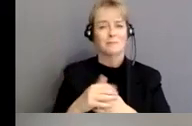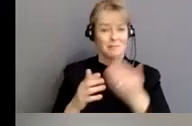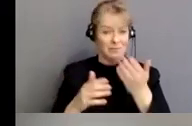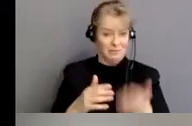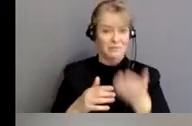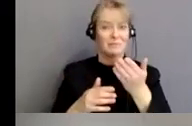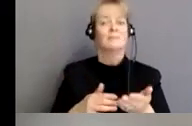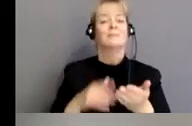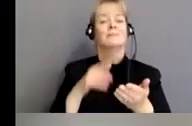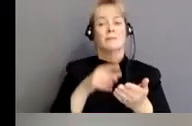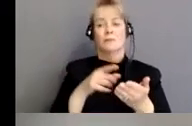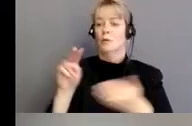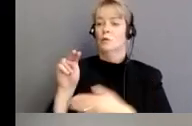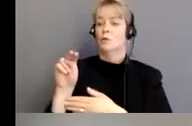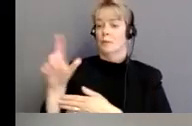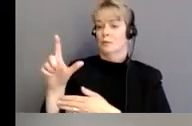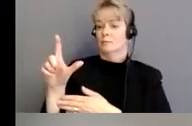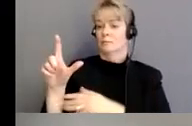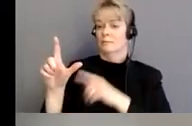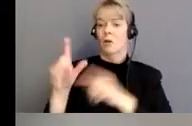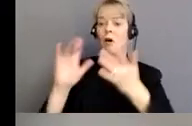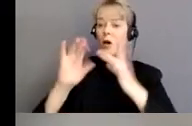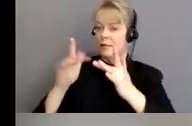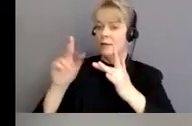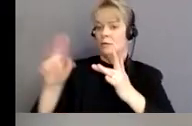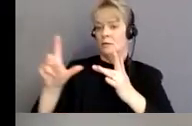online e-newsletter where we publicize,